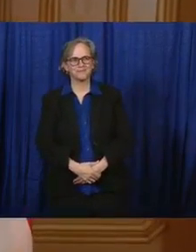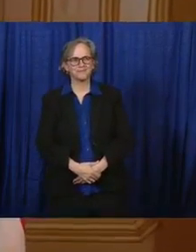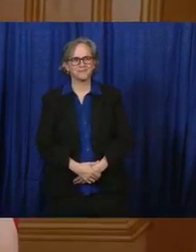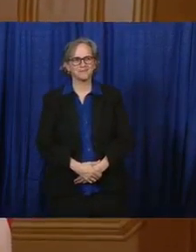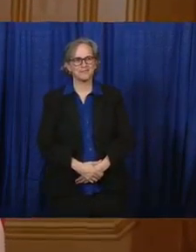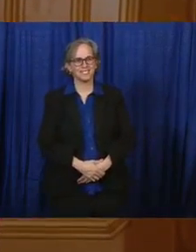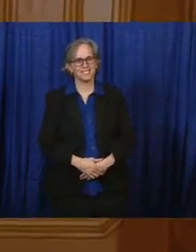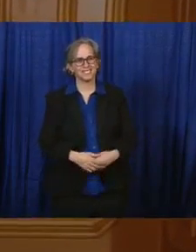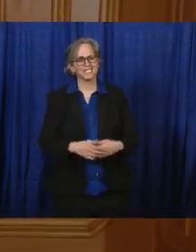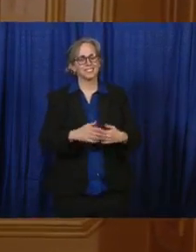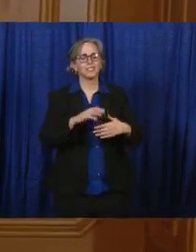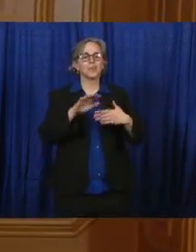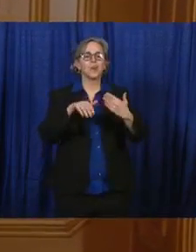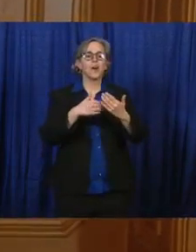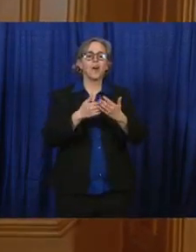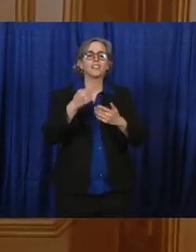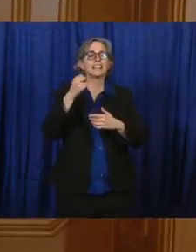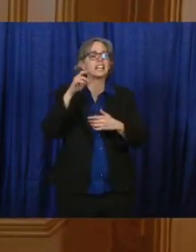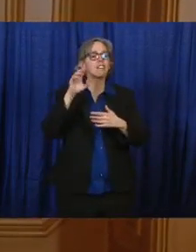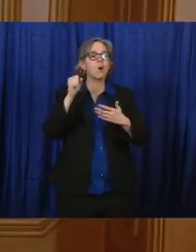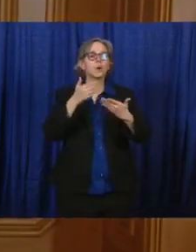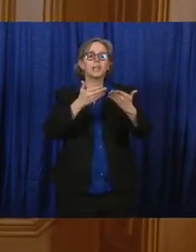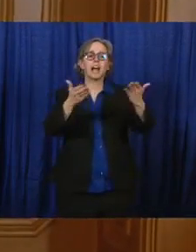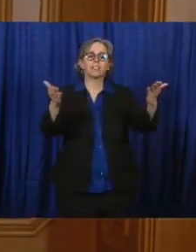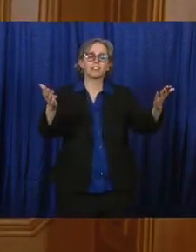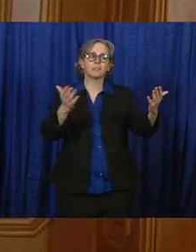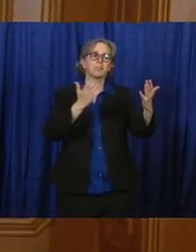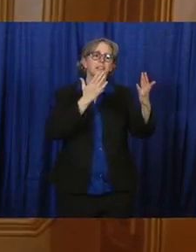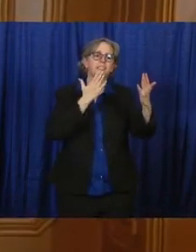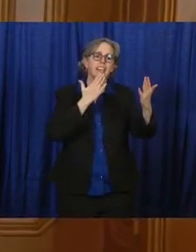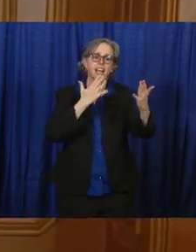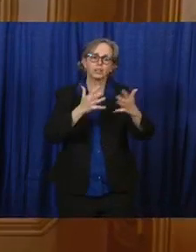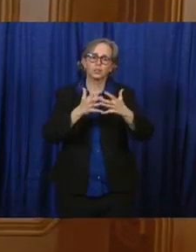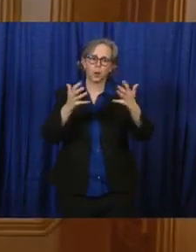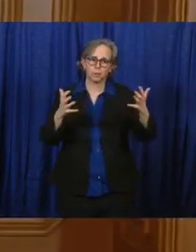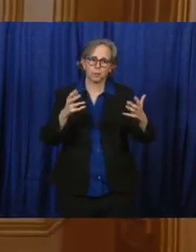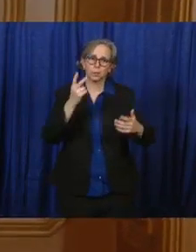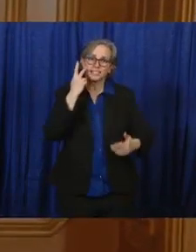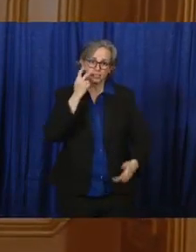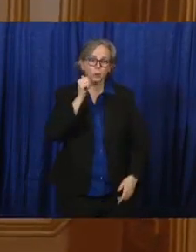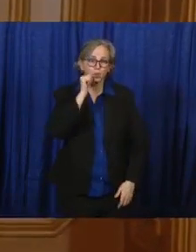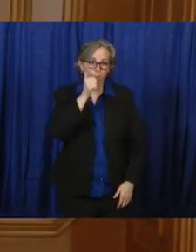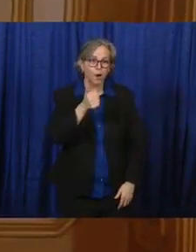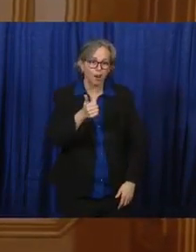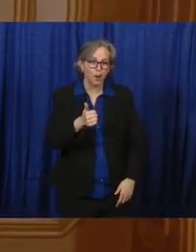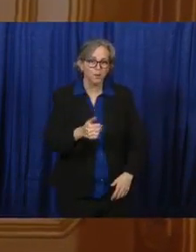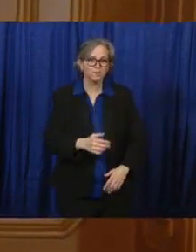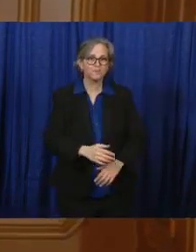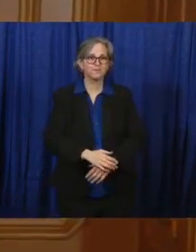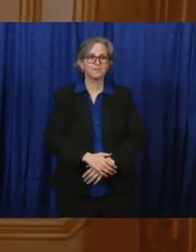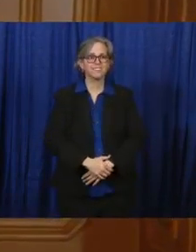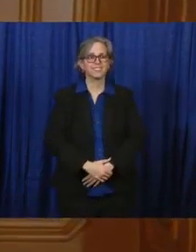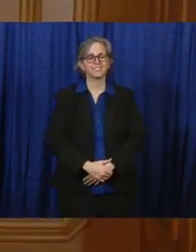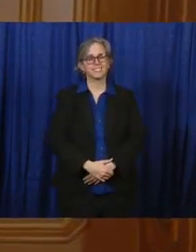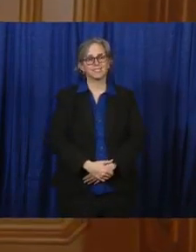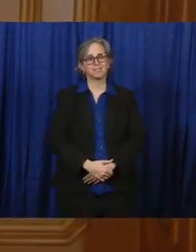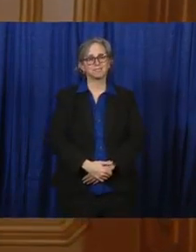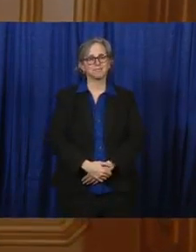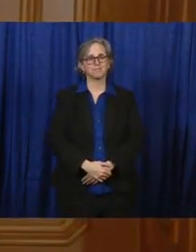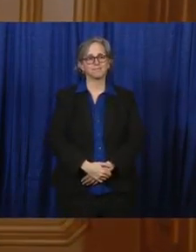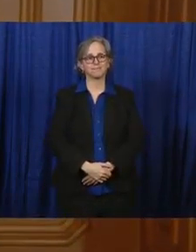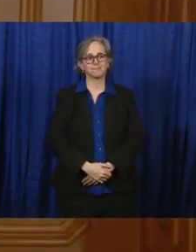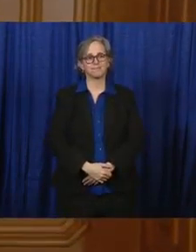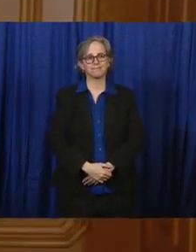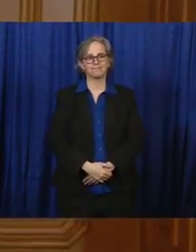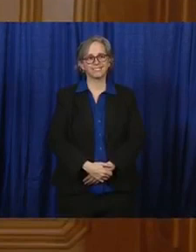So to all our heroes out there, thank you very much. We'll see you all tomorrow. You've been listening to the governor's daily news